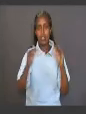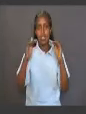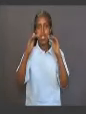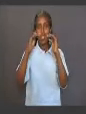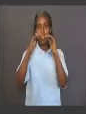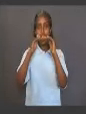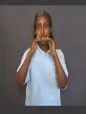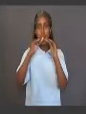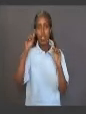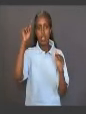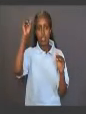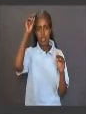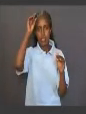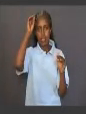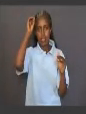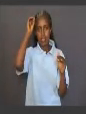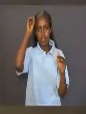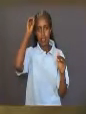equal in degree.